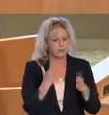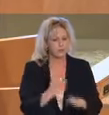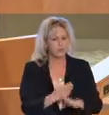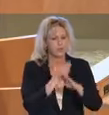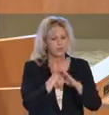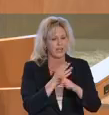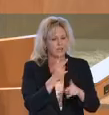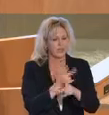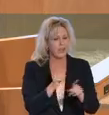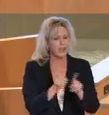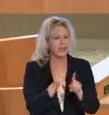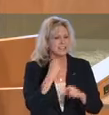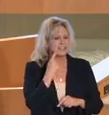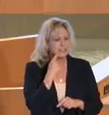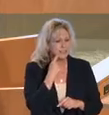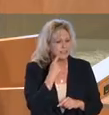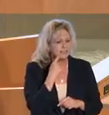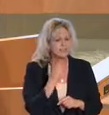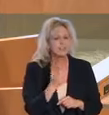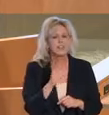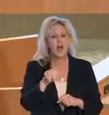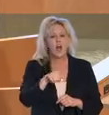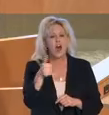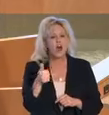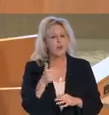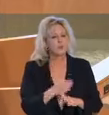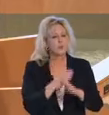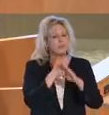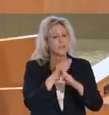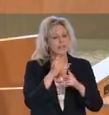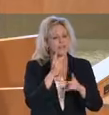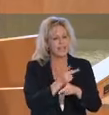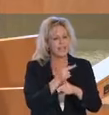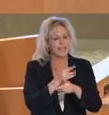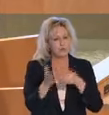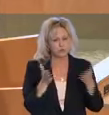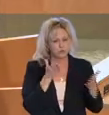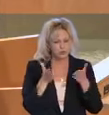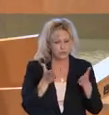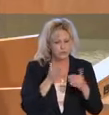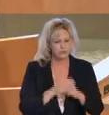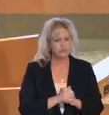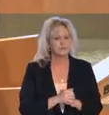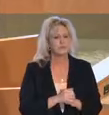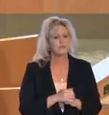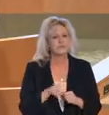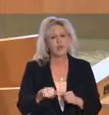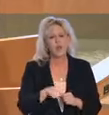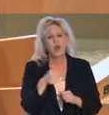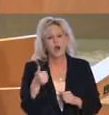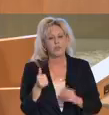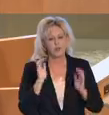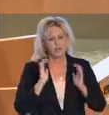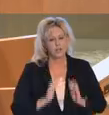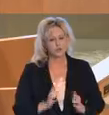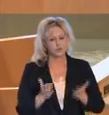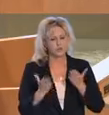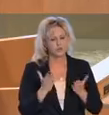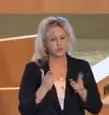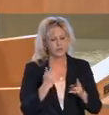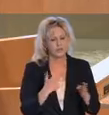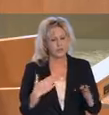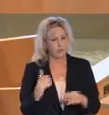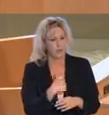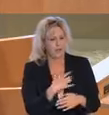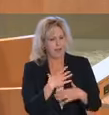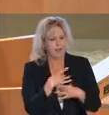care, such as dental and other preventive care services. Other customer service things that we like to use that